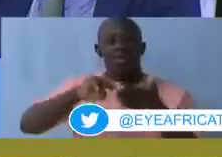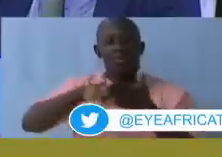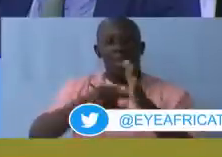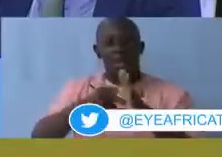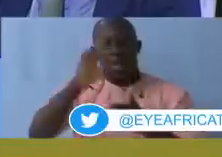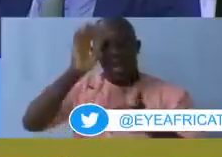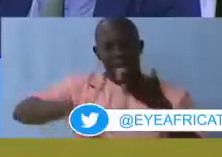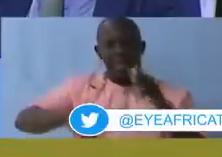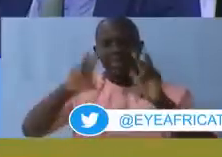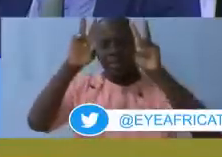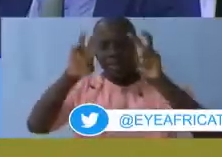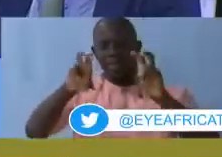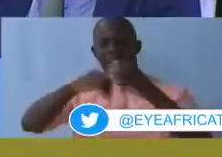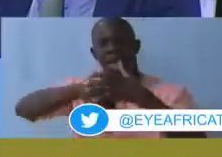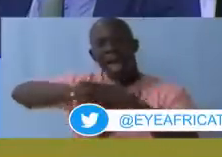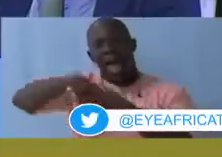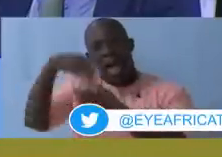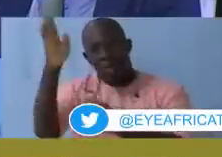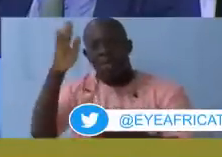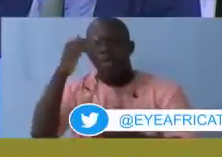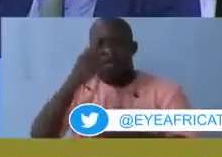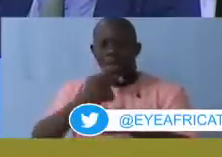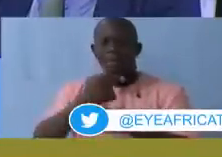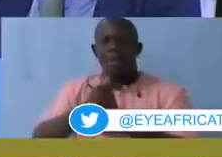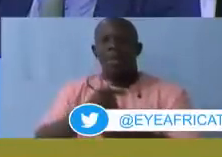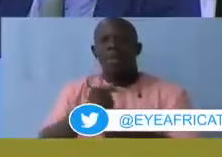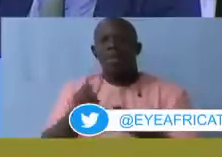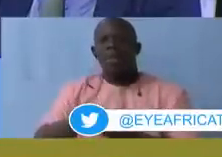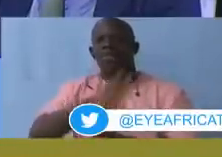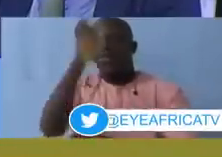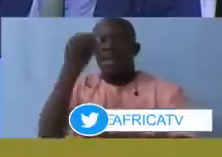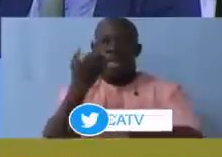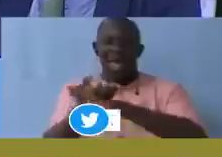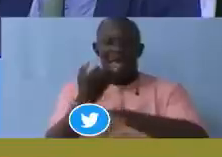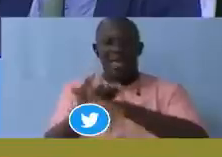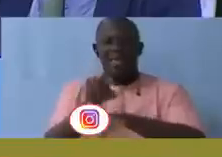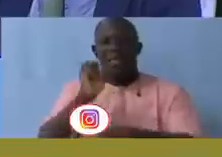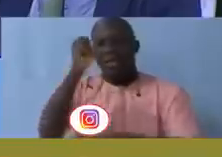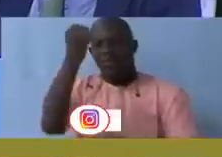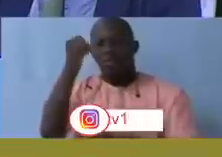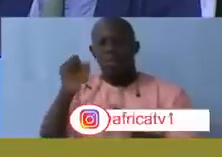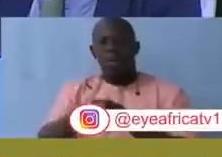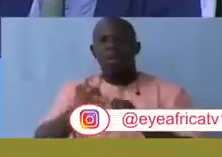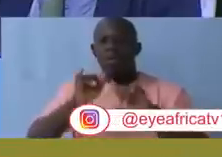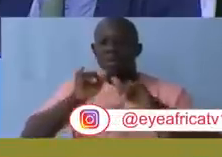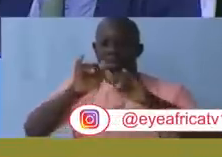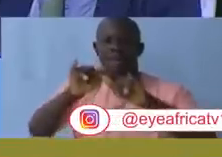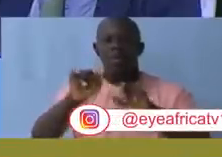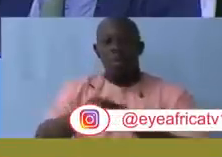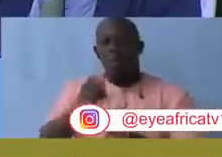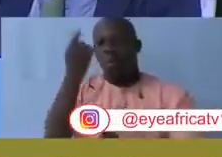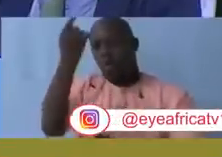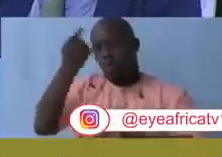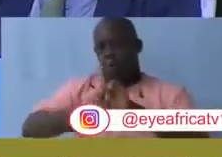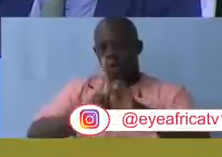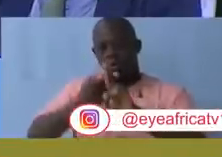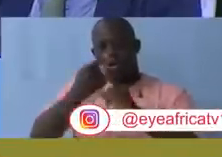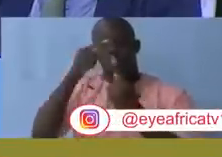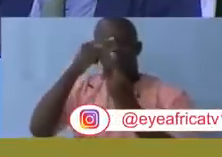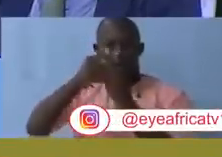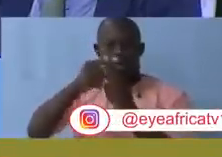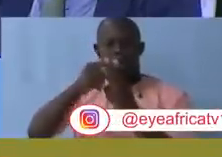testing outside the country was Egypt. I find very hard there, because I spent almost a month plus. It